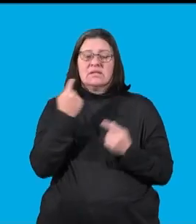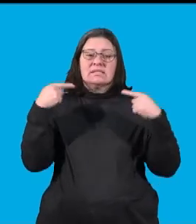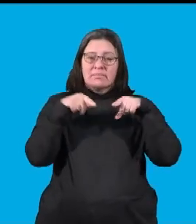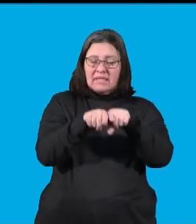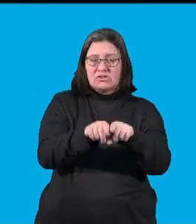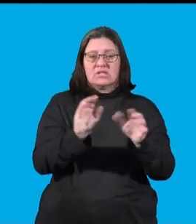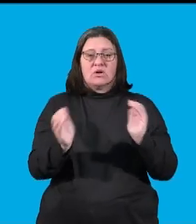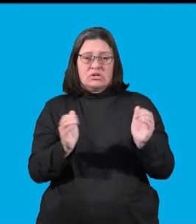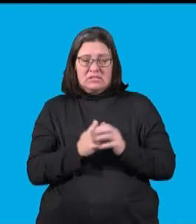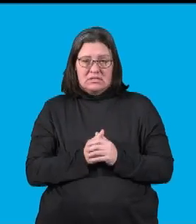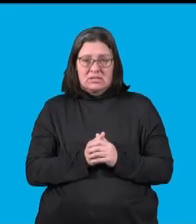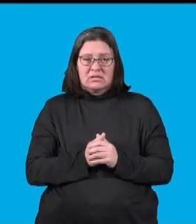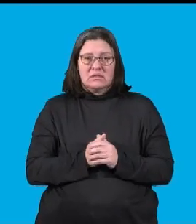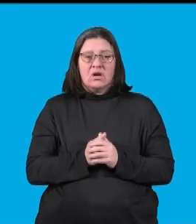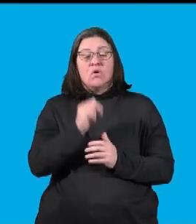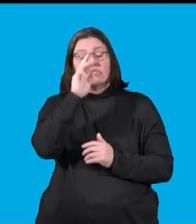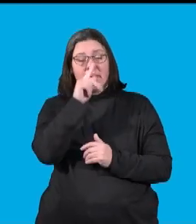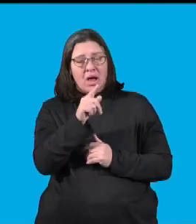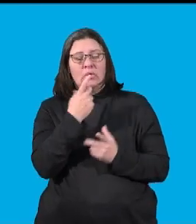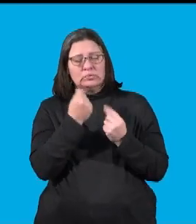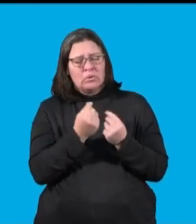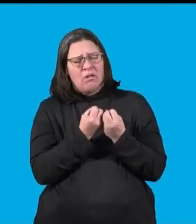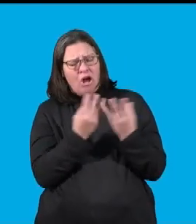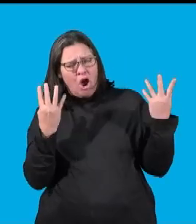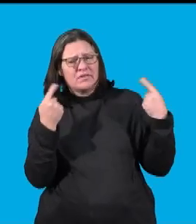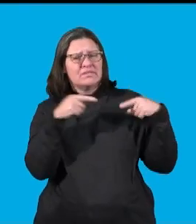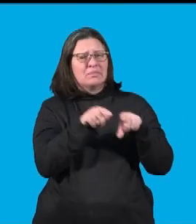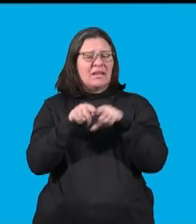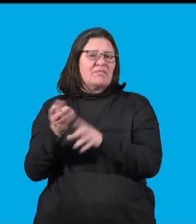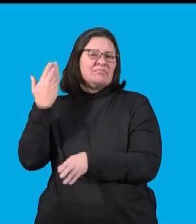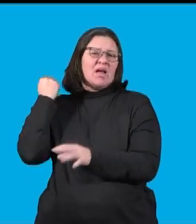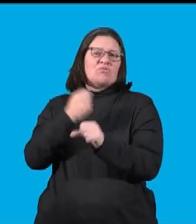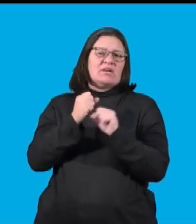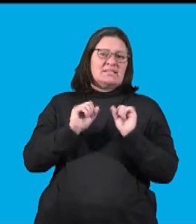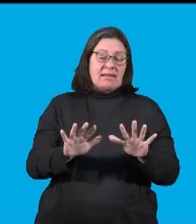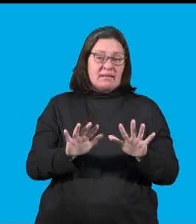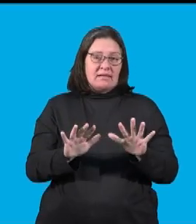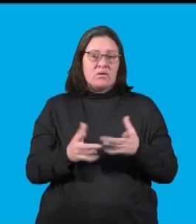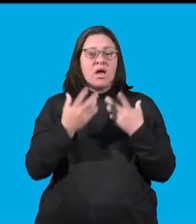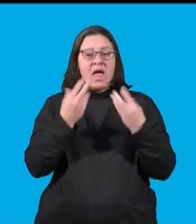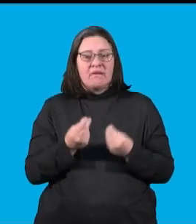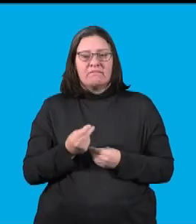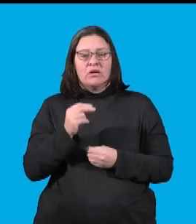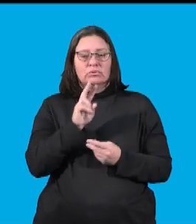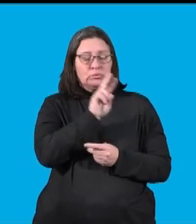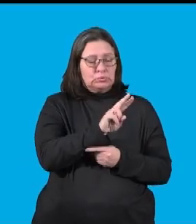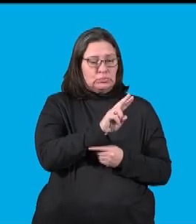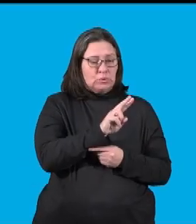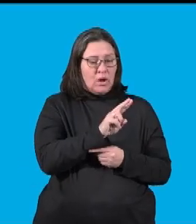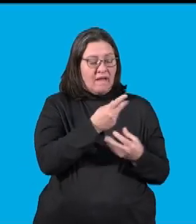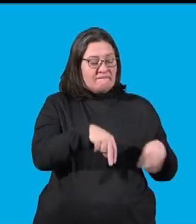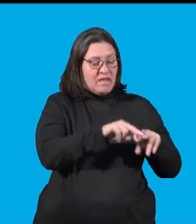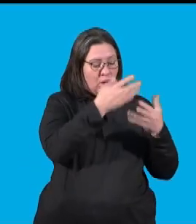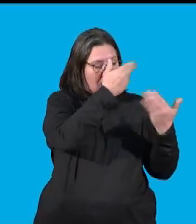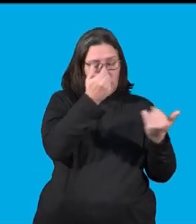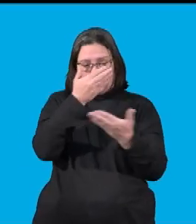using simultaneous equations. Simultaneous equations, guys, remember you do a lot of simultaneous equations back in grade 10, where you've got two